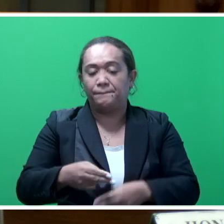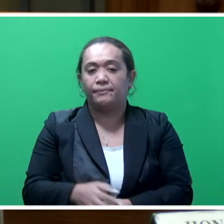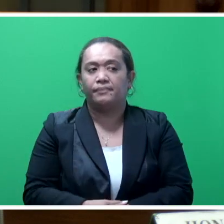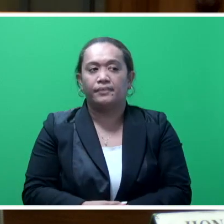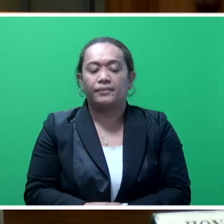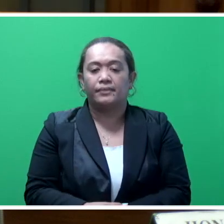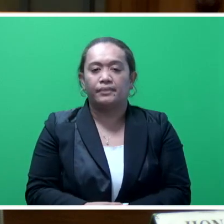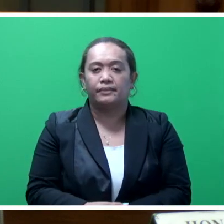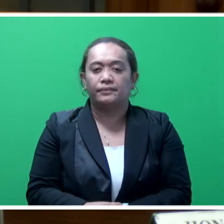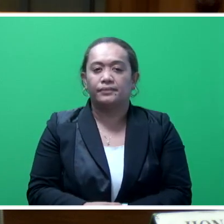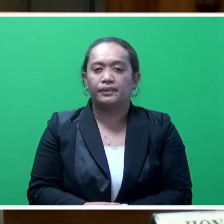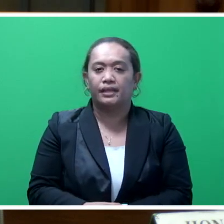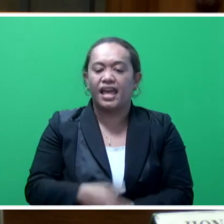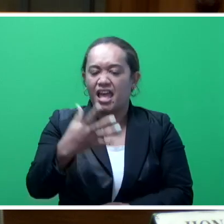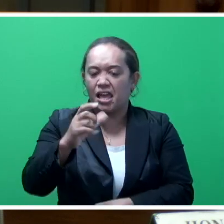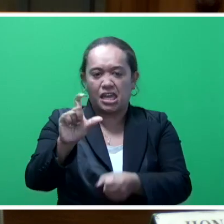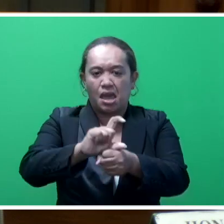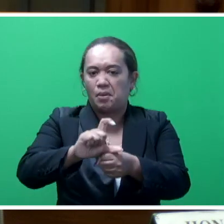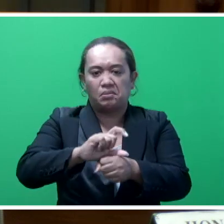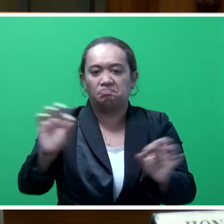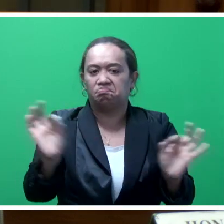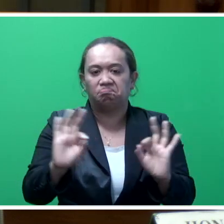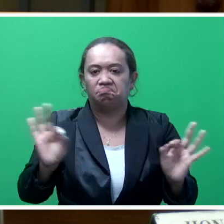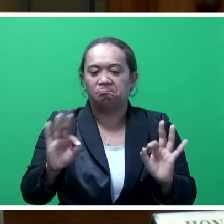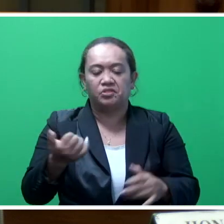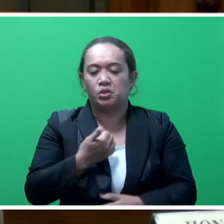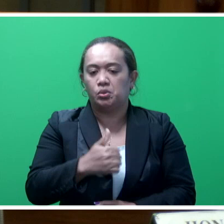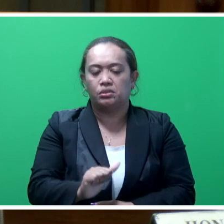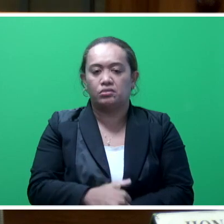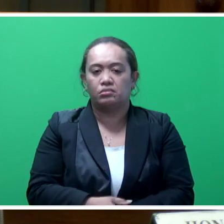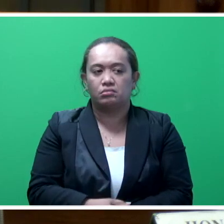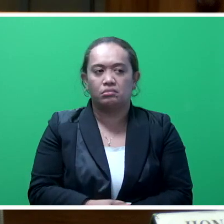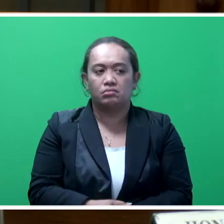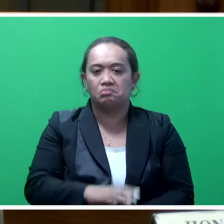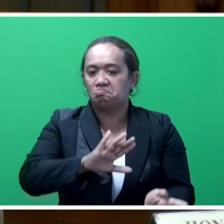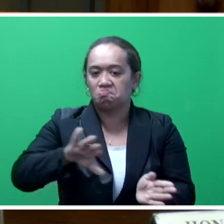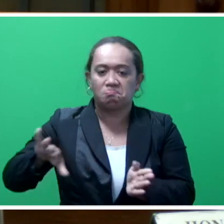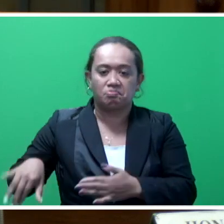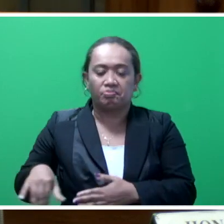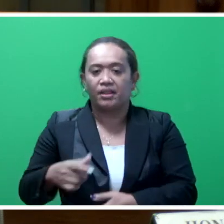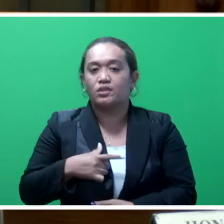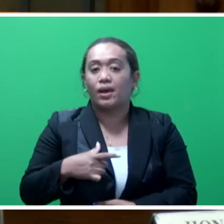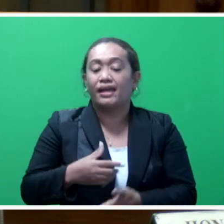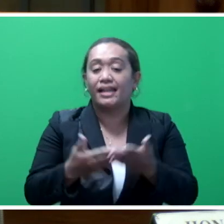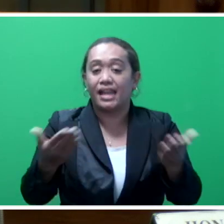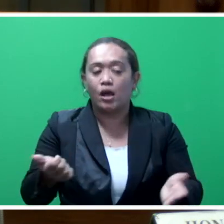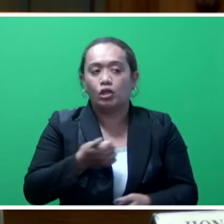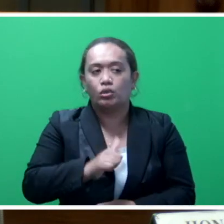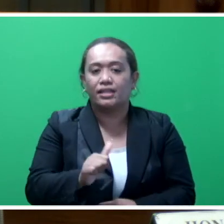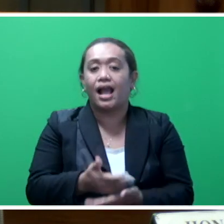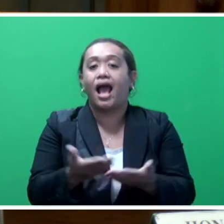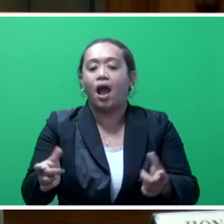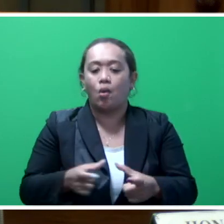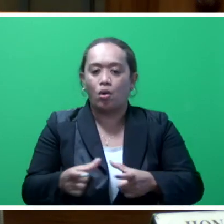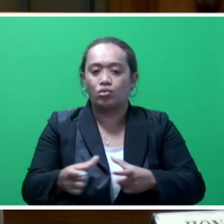any chemicals for pest control. He's basically using other biological methods of controlling pests and